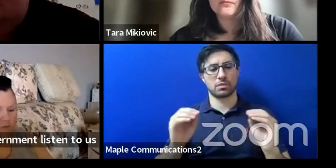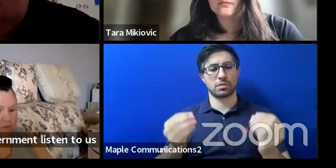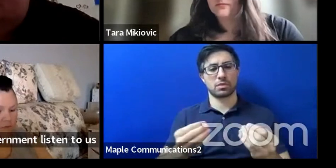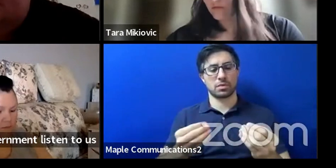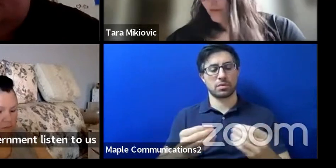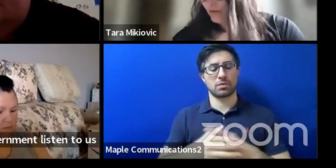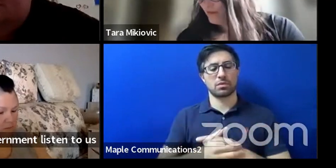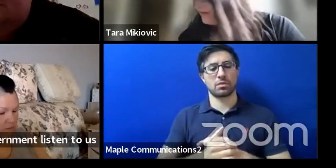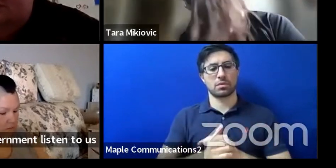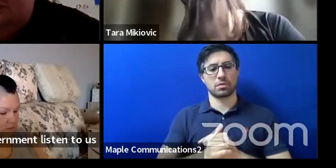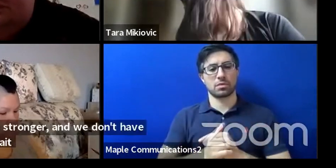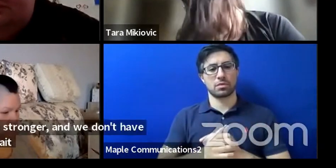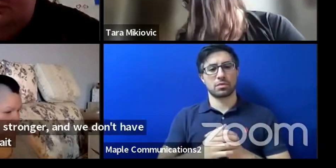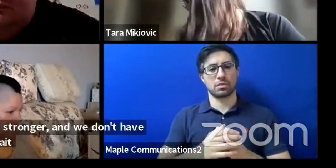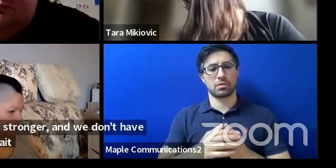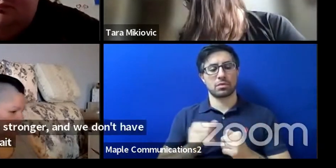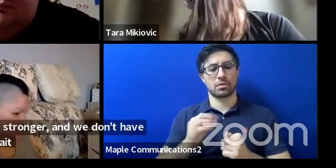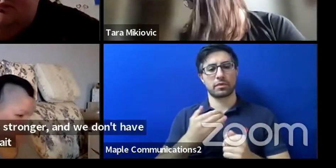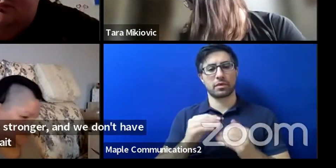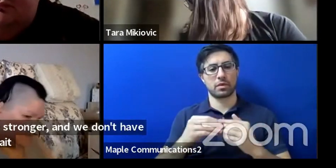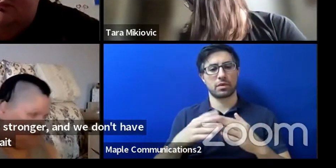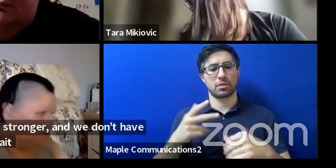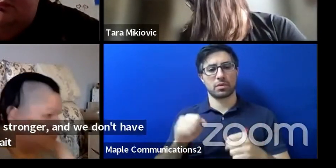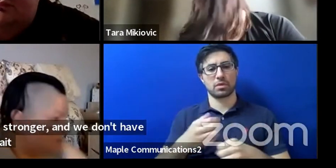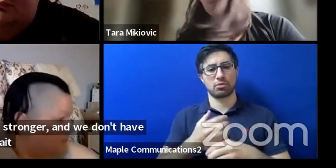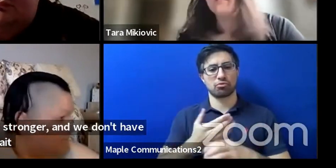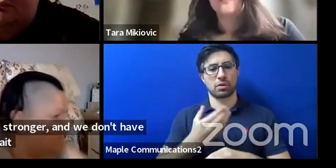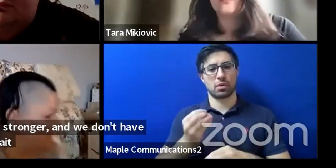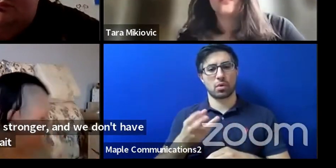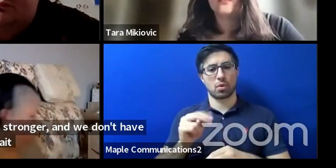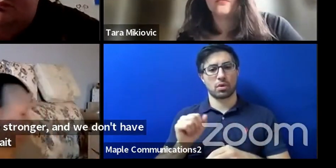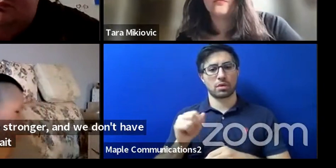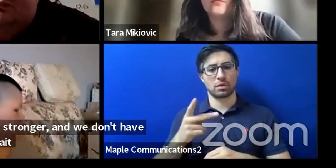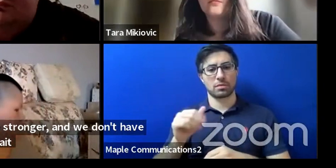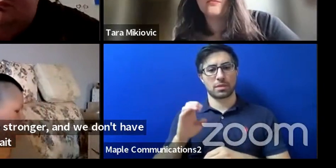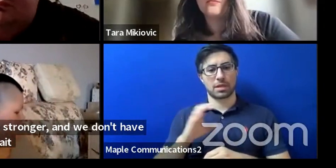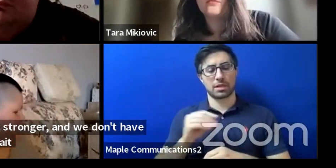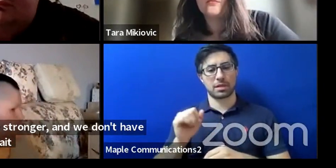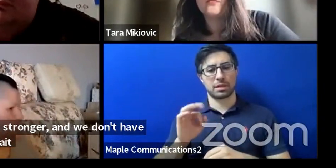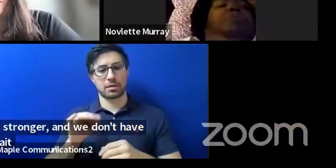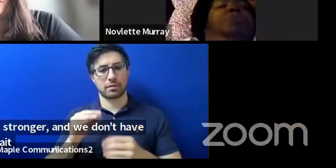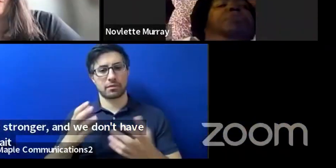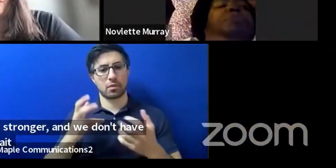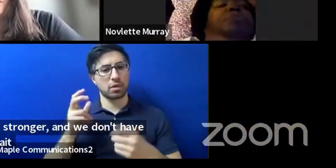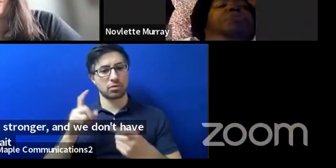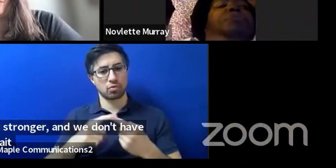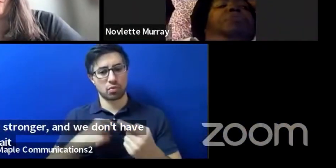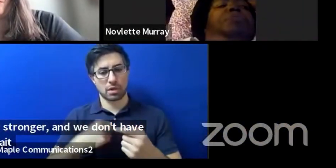offices of our leaders. We can create our own space. And if they want to listen to